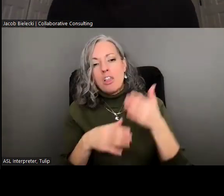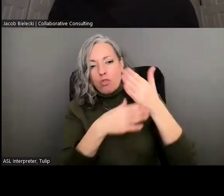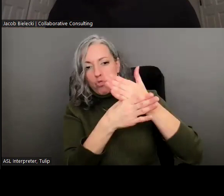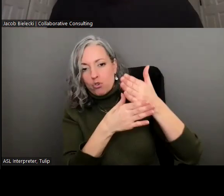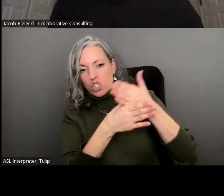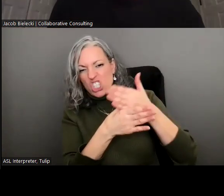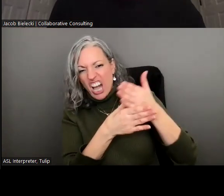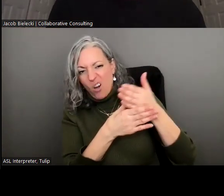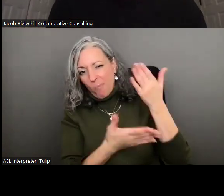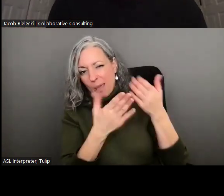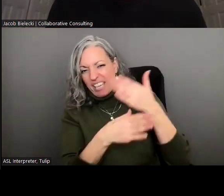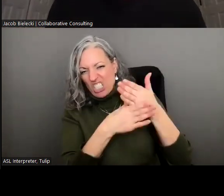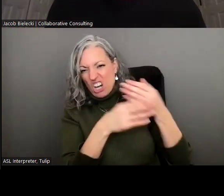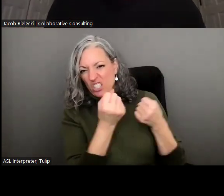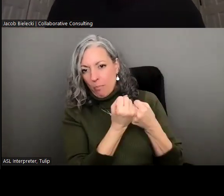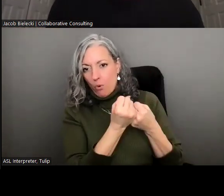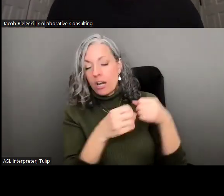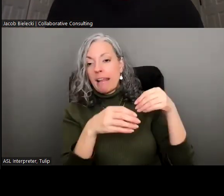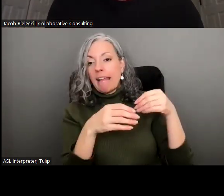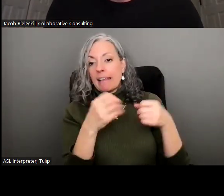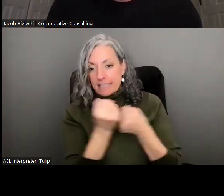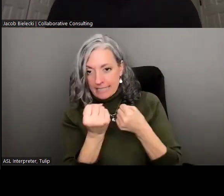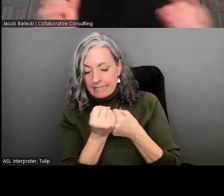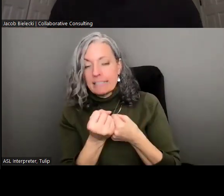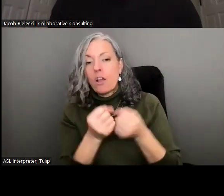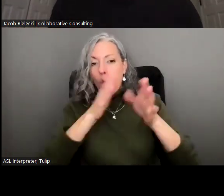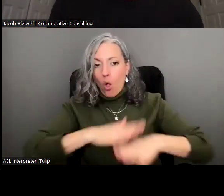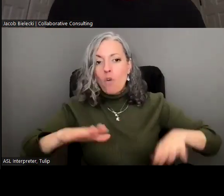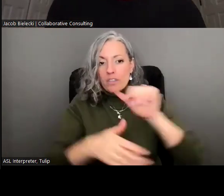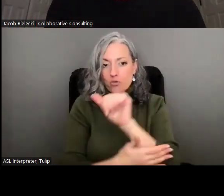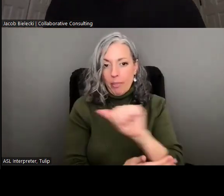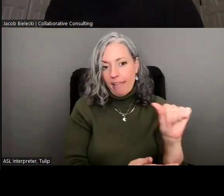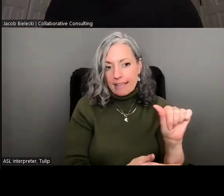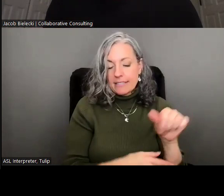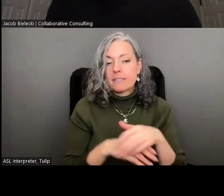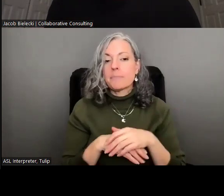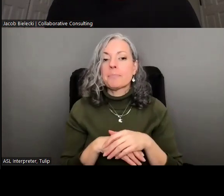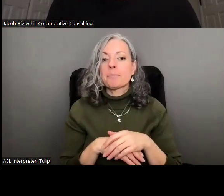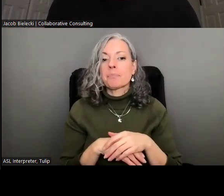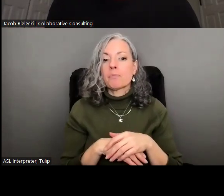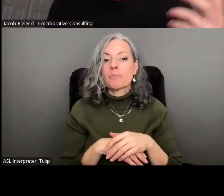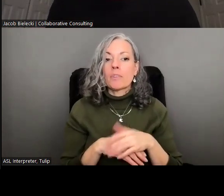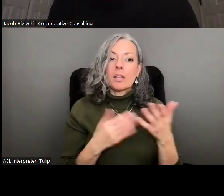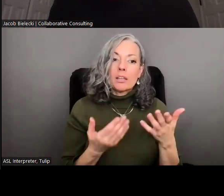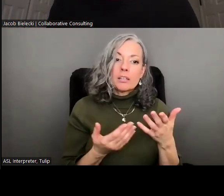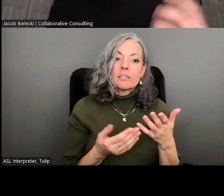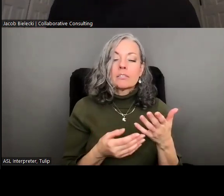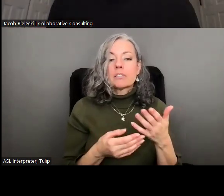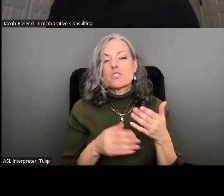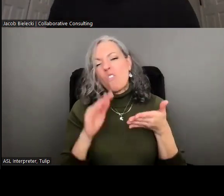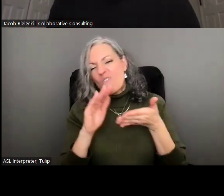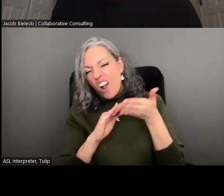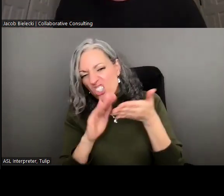may be shared support and assistance across multiple AAAs or across the entire network, either in terms of certain functions